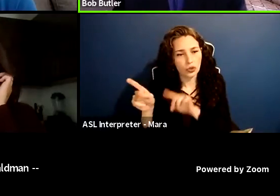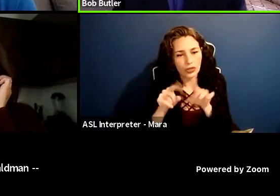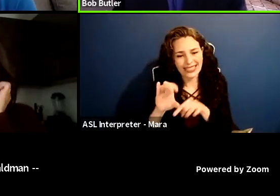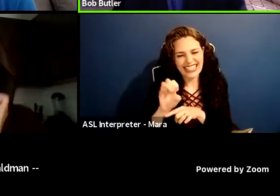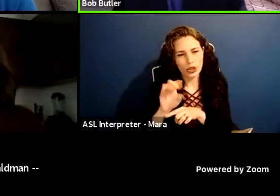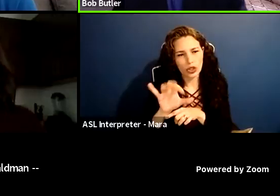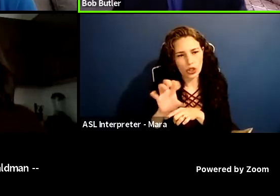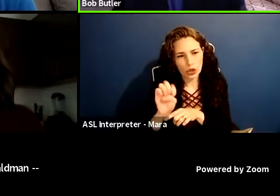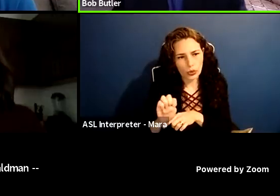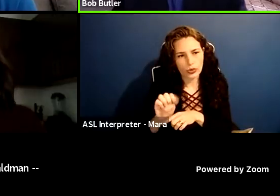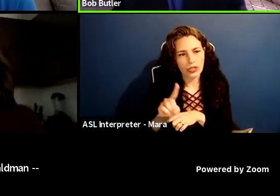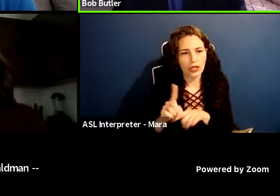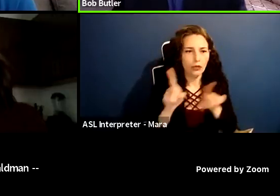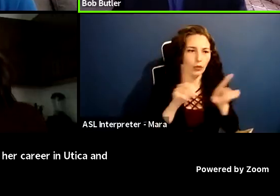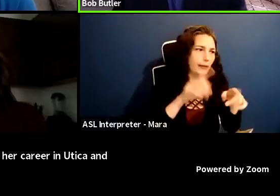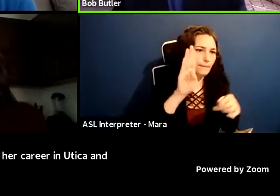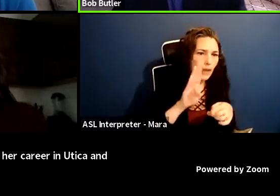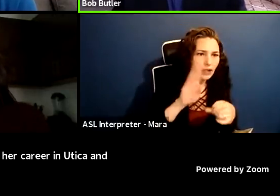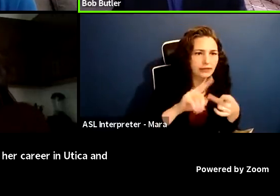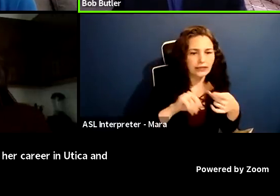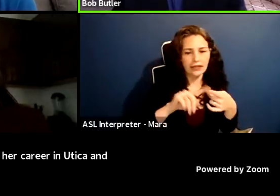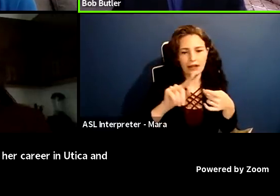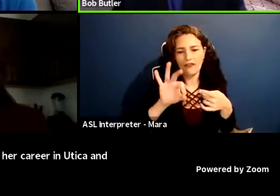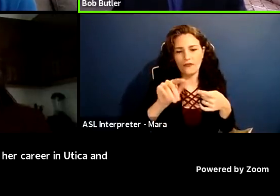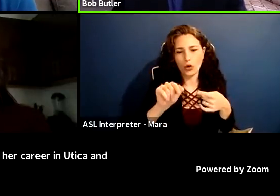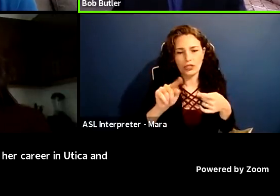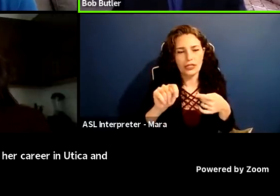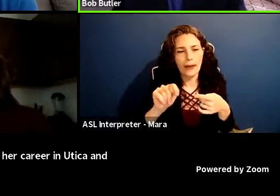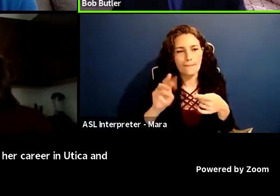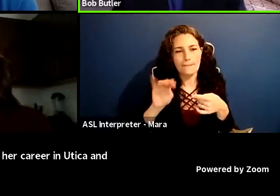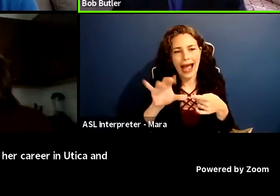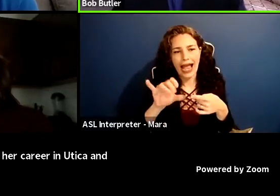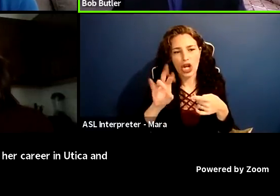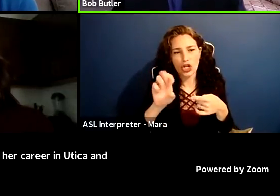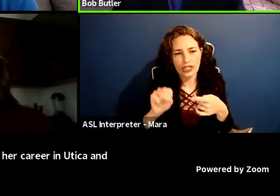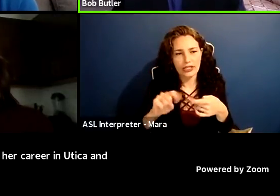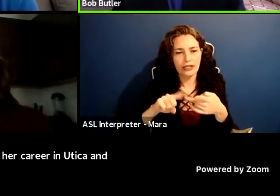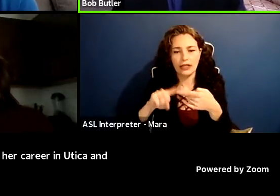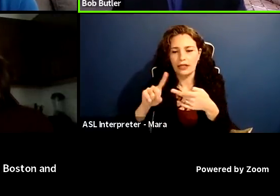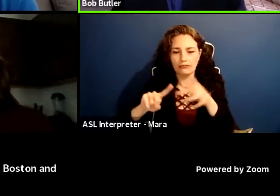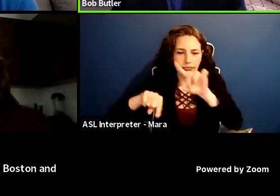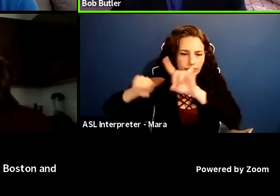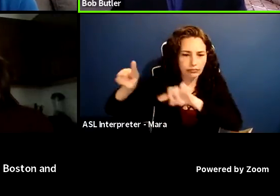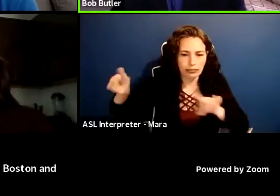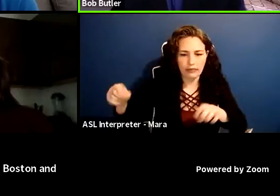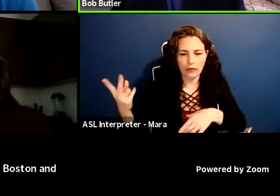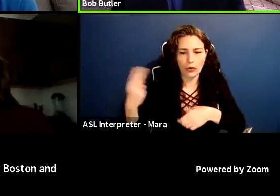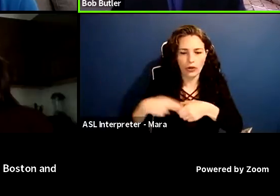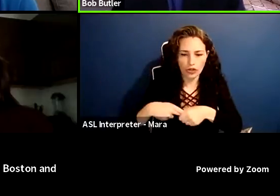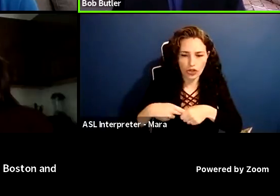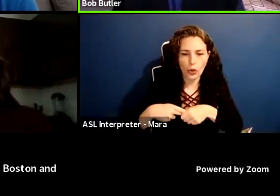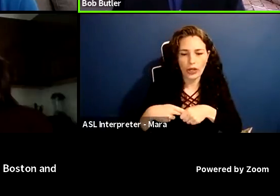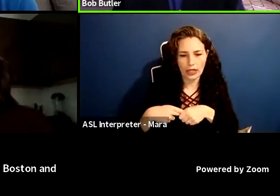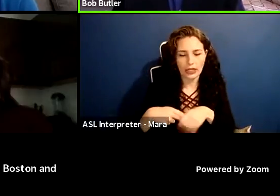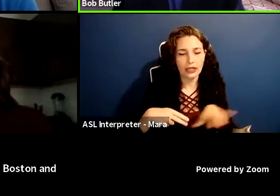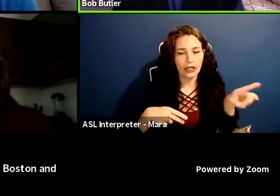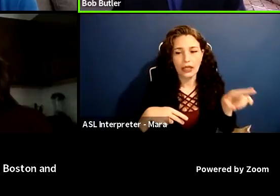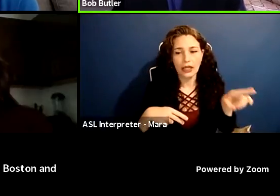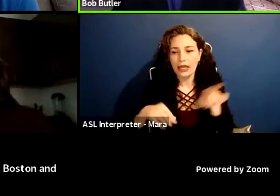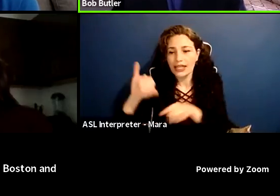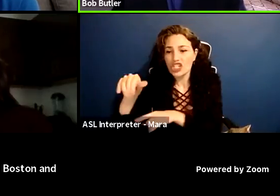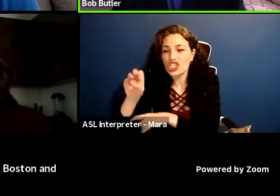in Fort Myers, Boston, and Philadelphia before joining KRON 4. James Santelli is a news producer